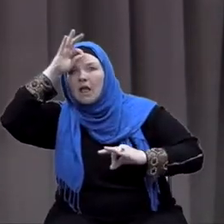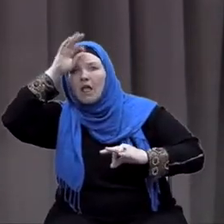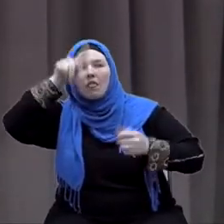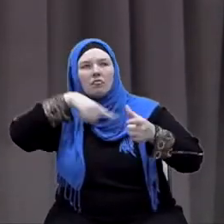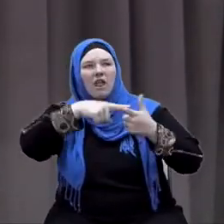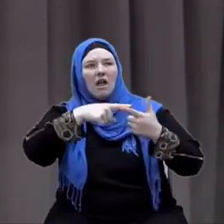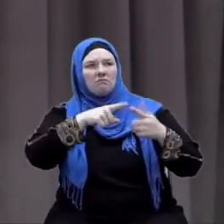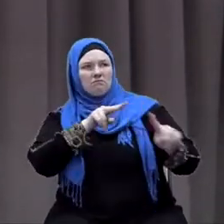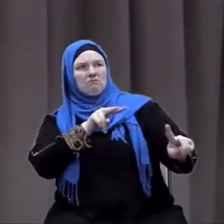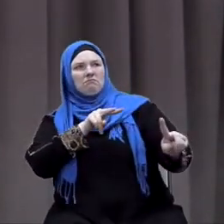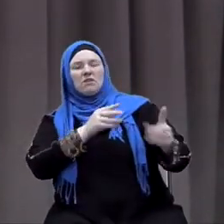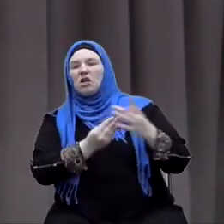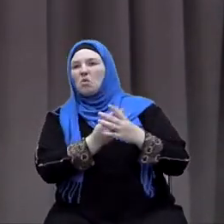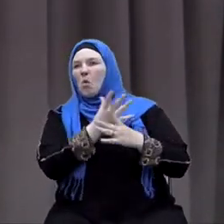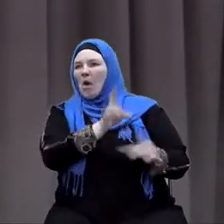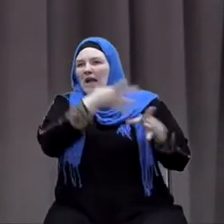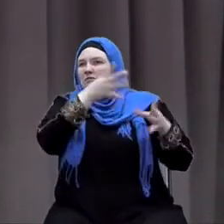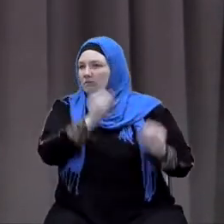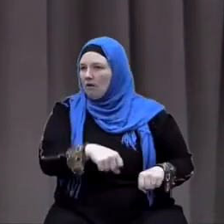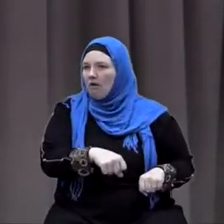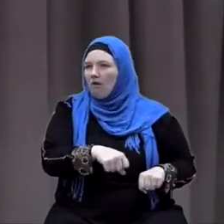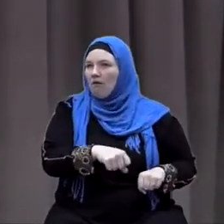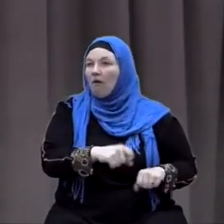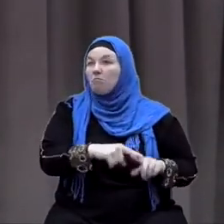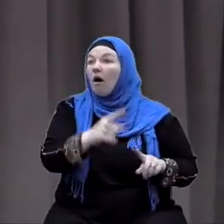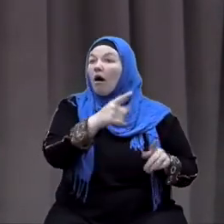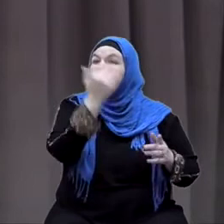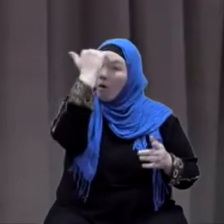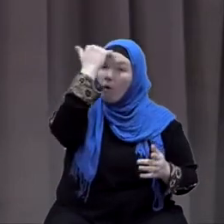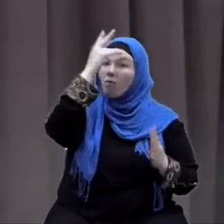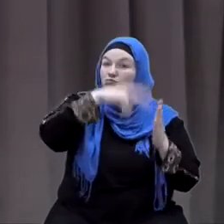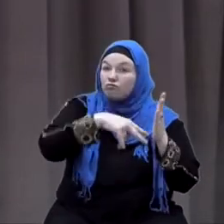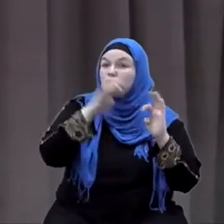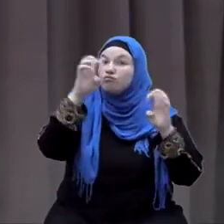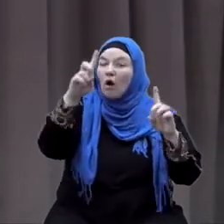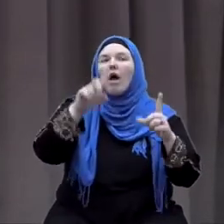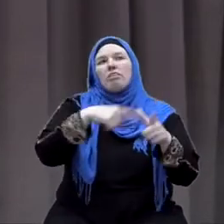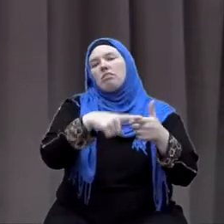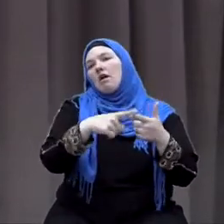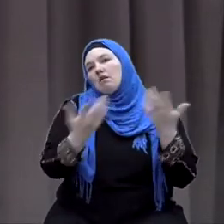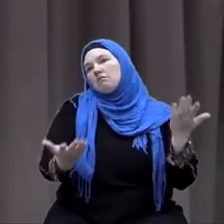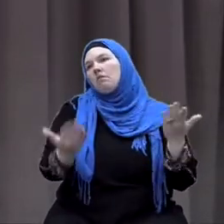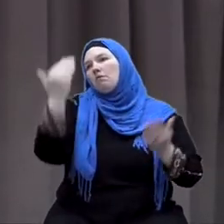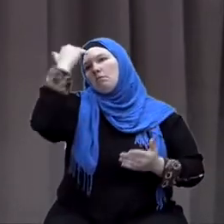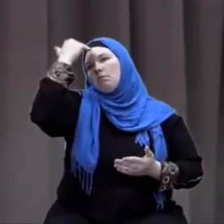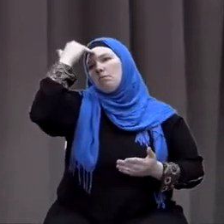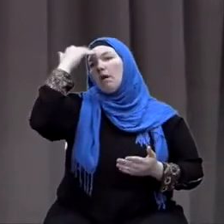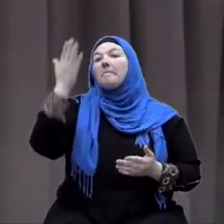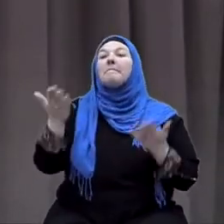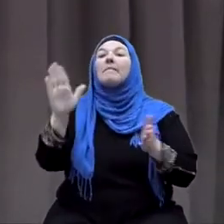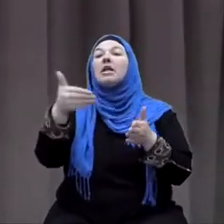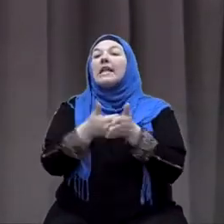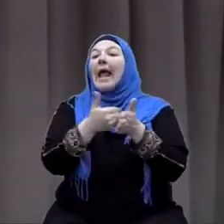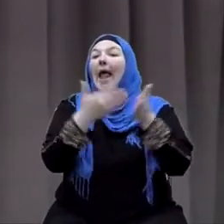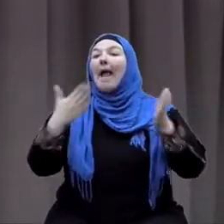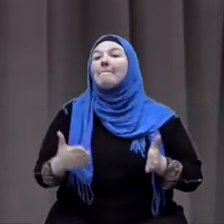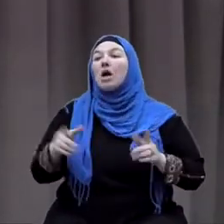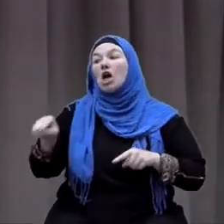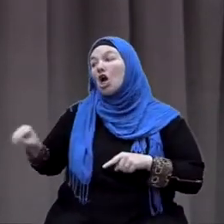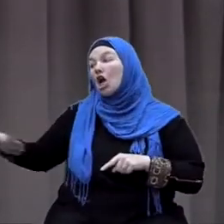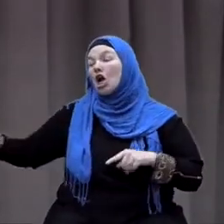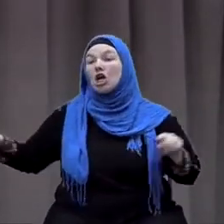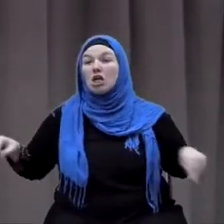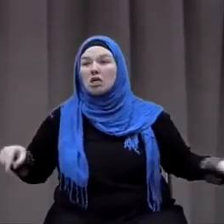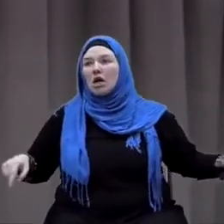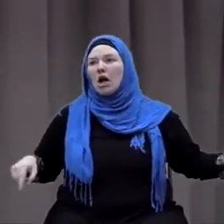and disinformation about Islam and Muslims. Your neighbors may think that you are here to